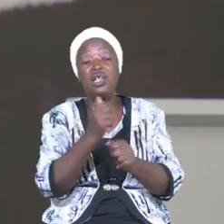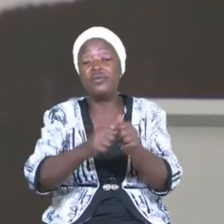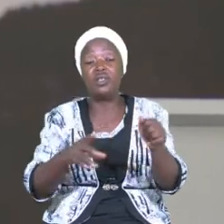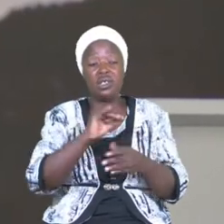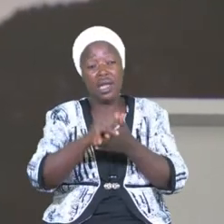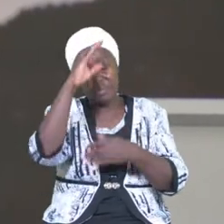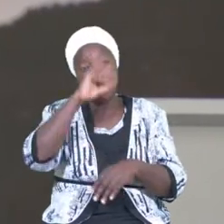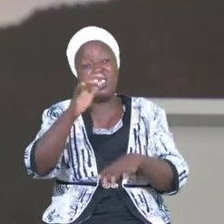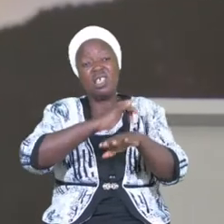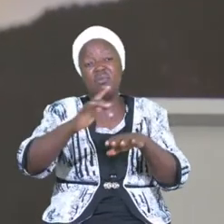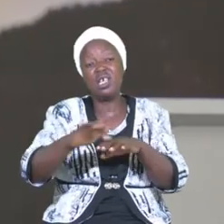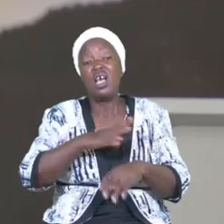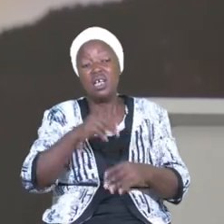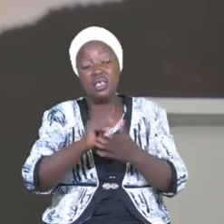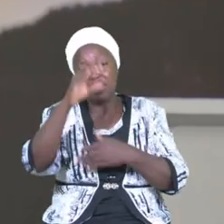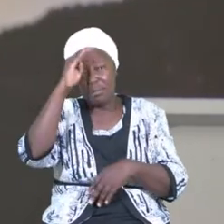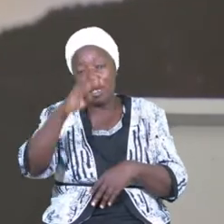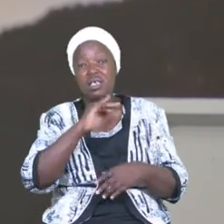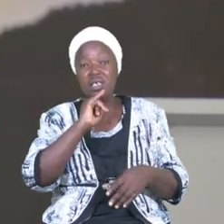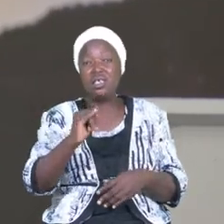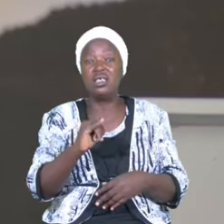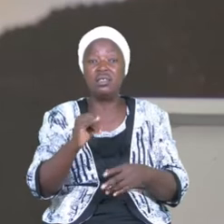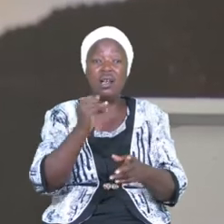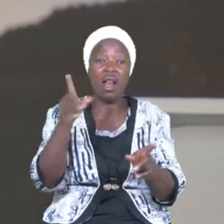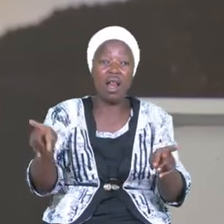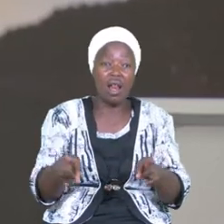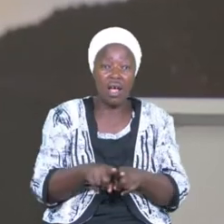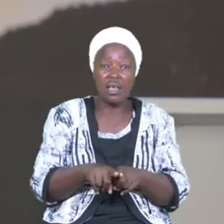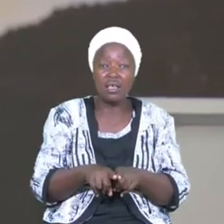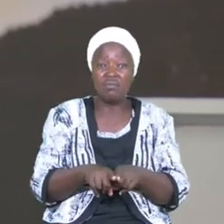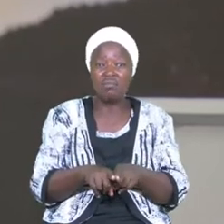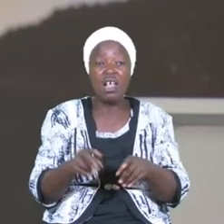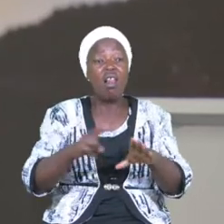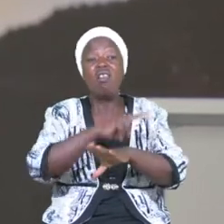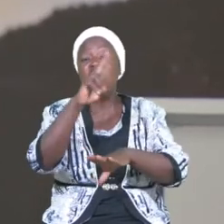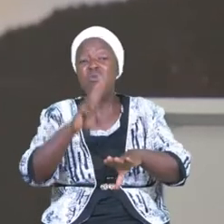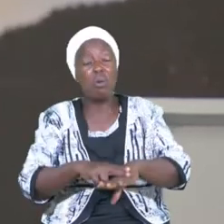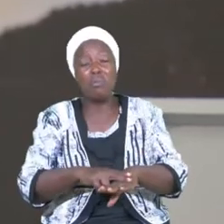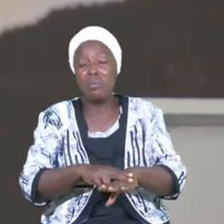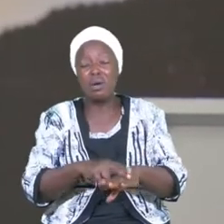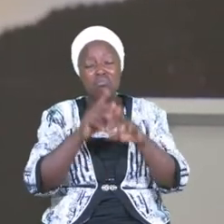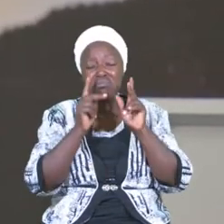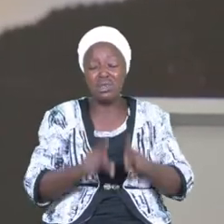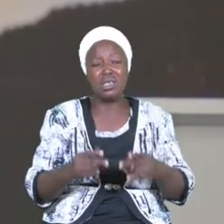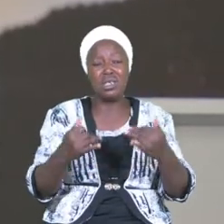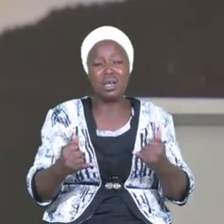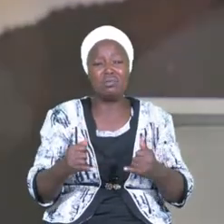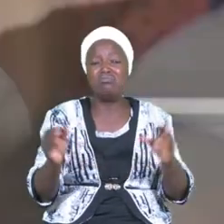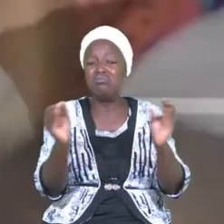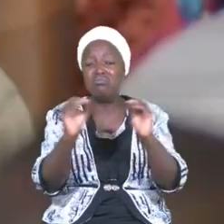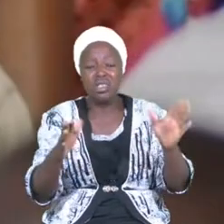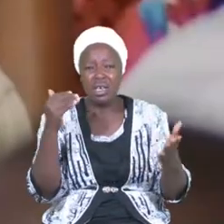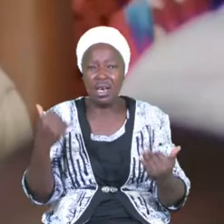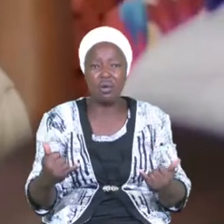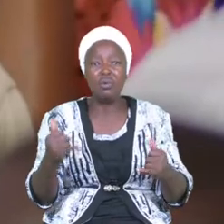shallow. The man is like non-entity. Nothing now. to